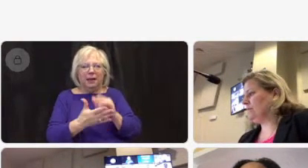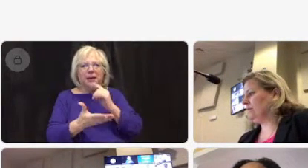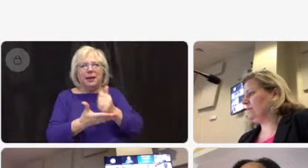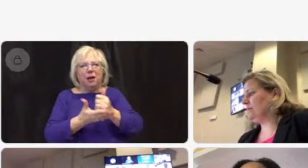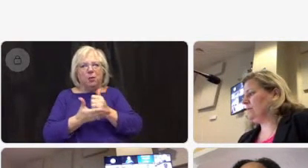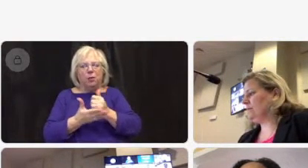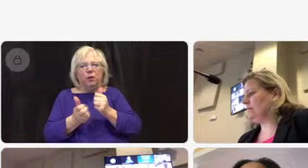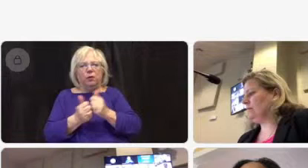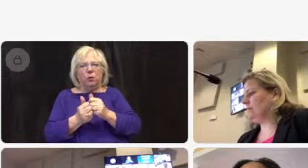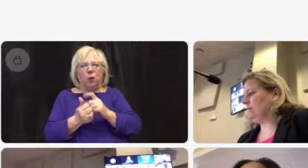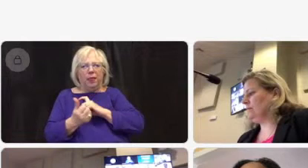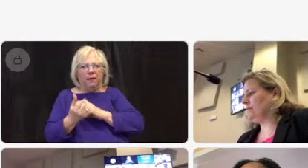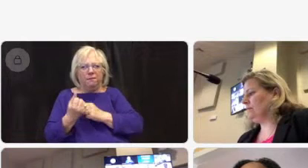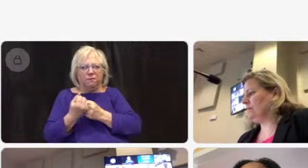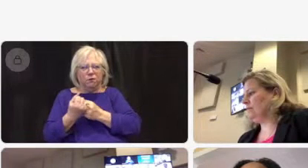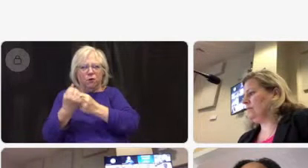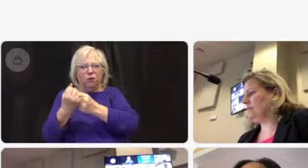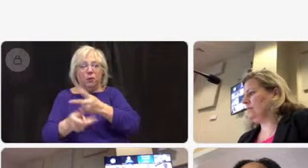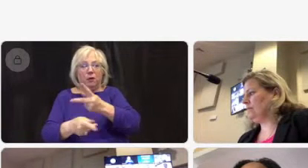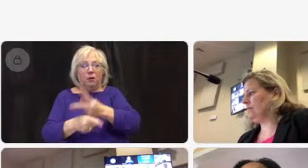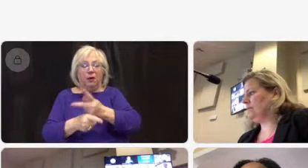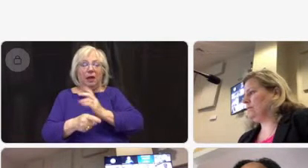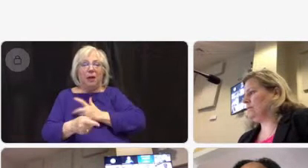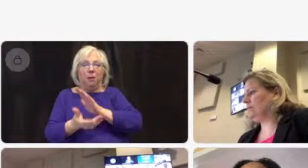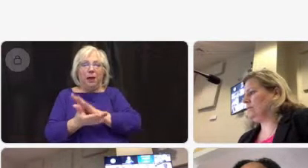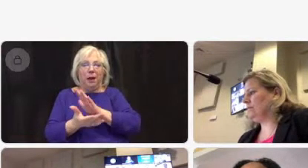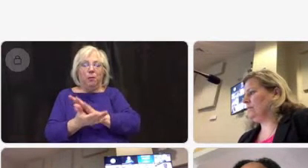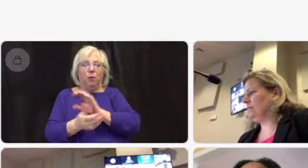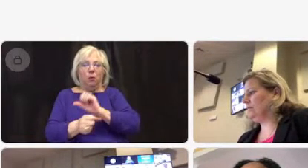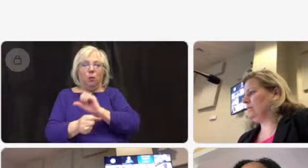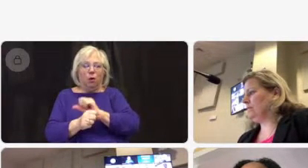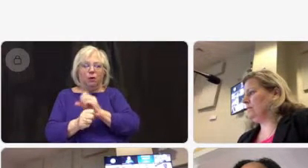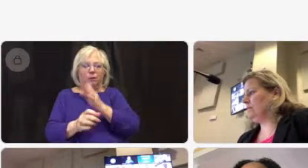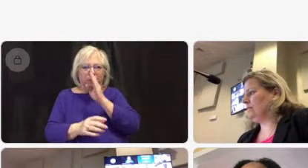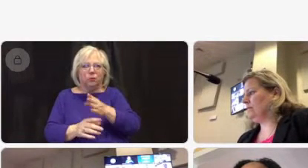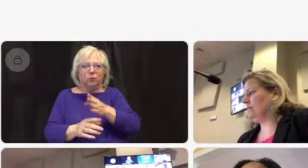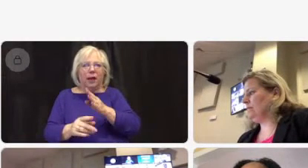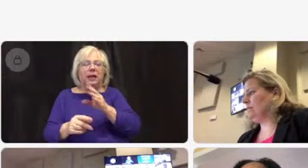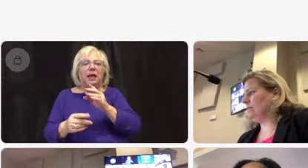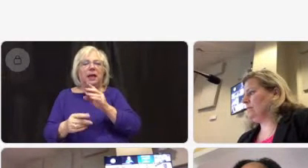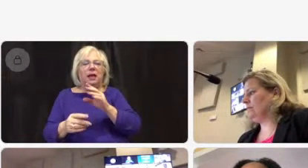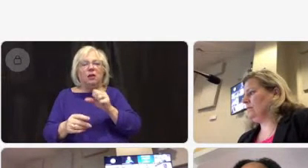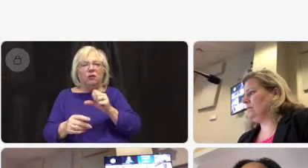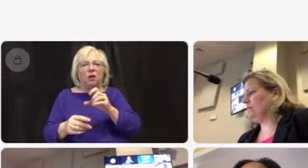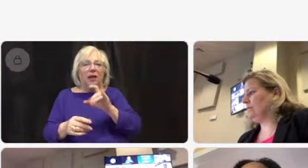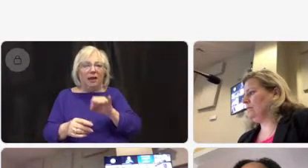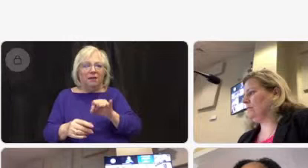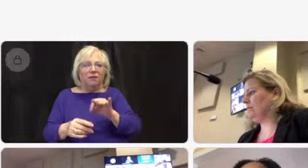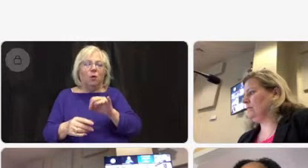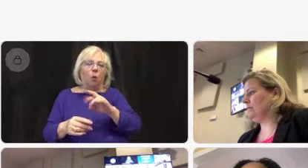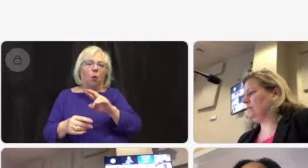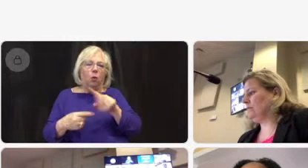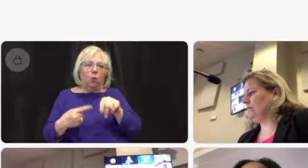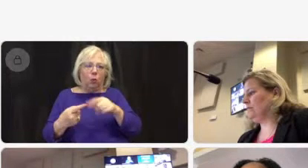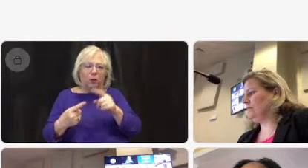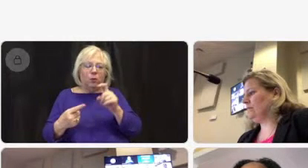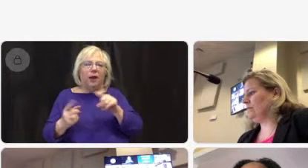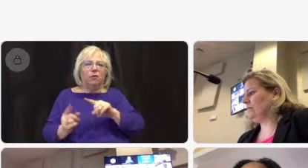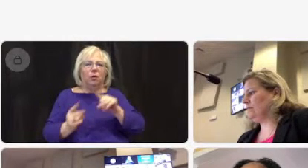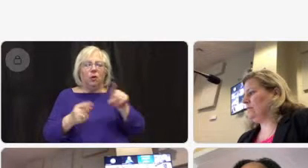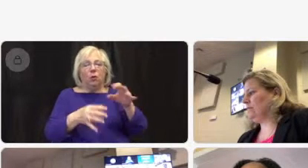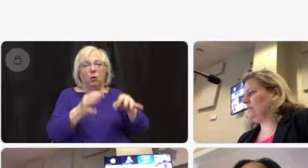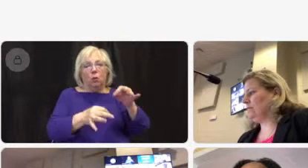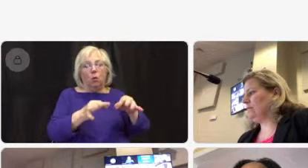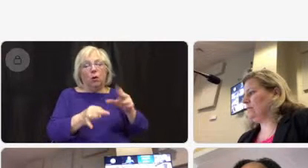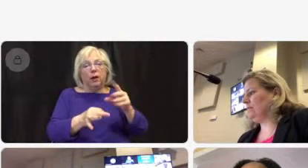enforcement to keep our paperwork together if and when we have to go to court and the city attorney's office has that information at